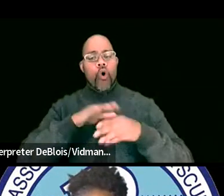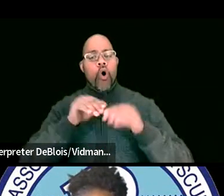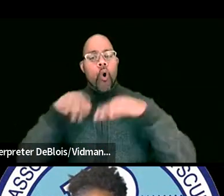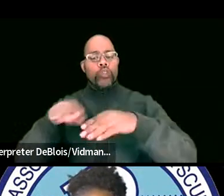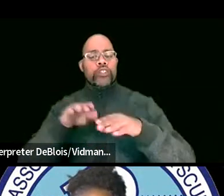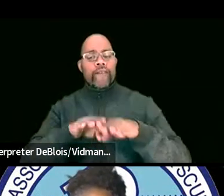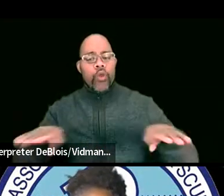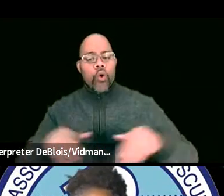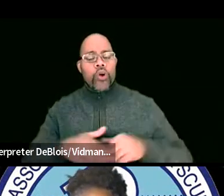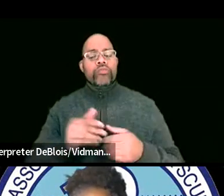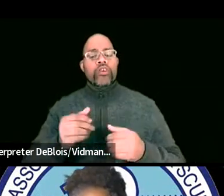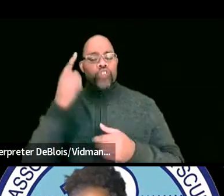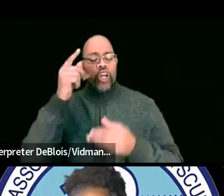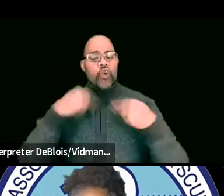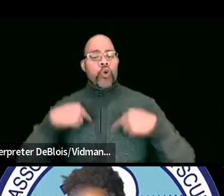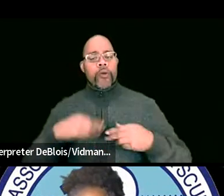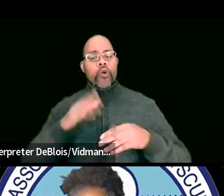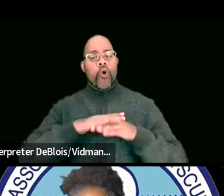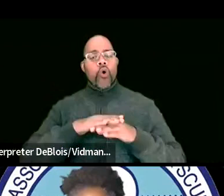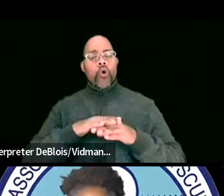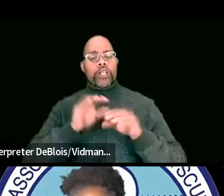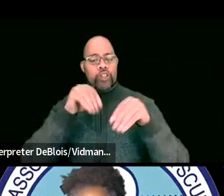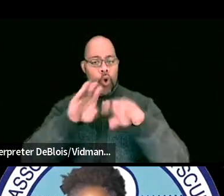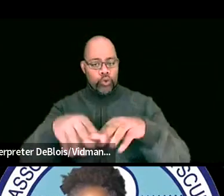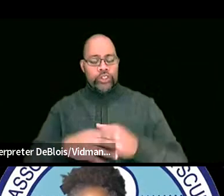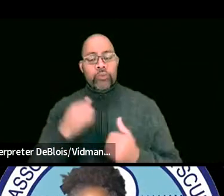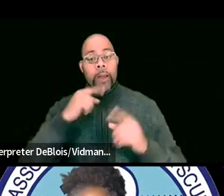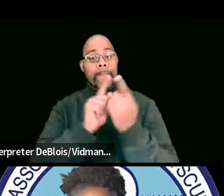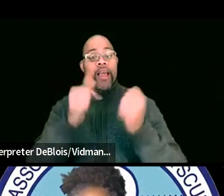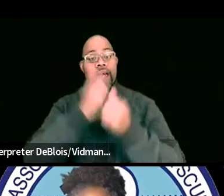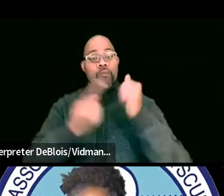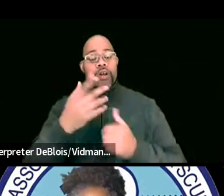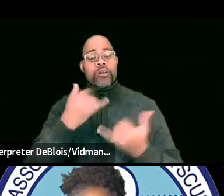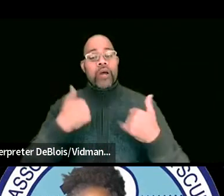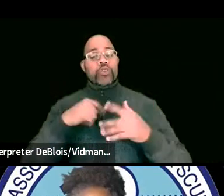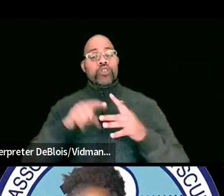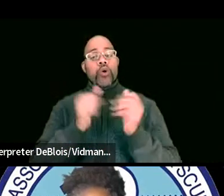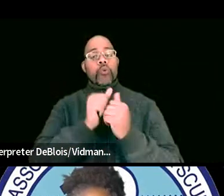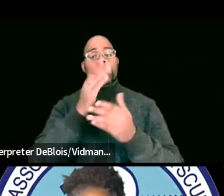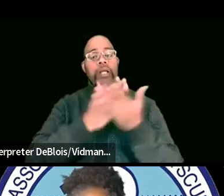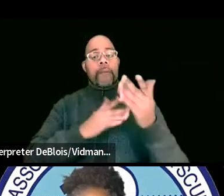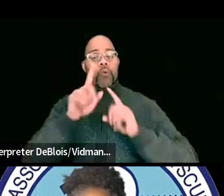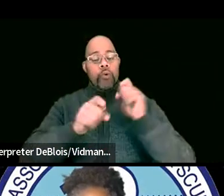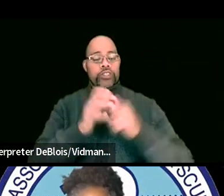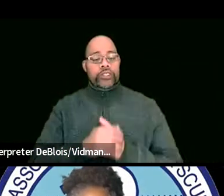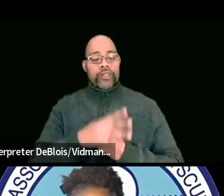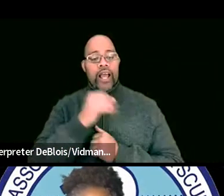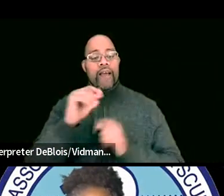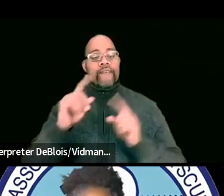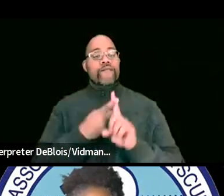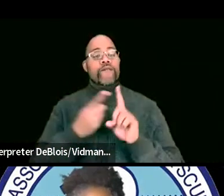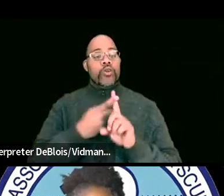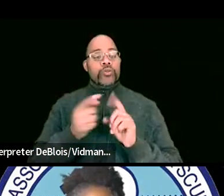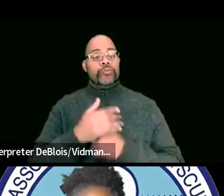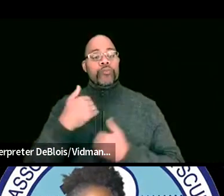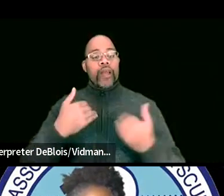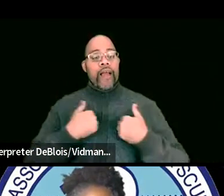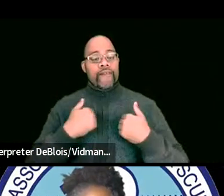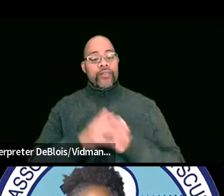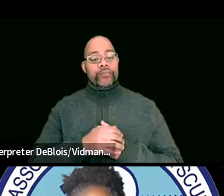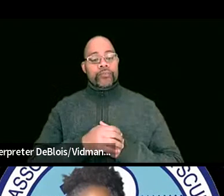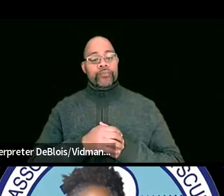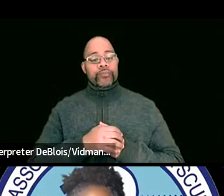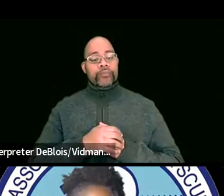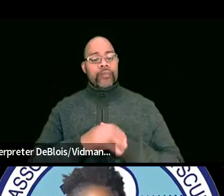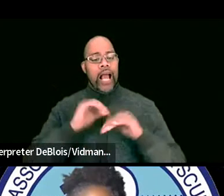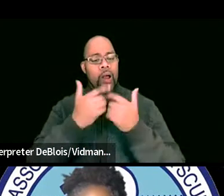human understanding of the ocean. So now that we've met everybody, let's get started with some more questions. And first up, we have, how